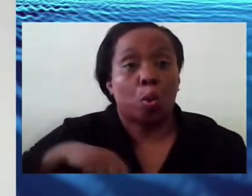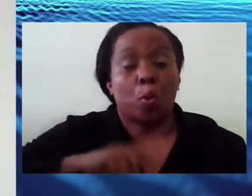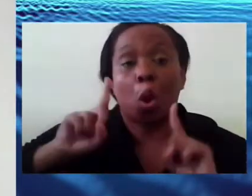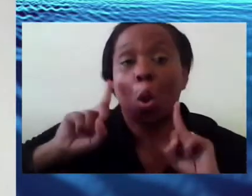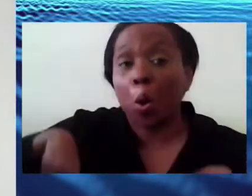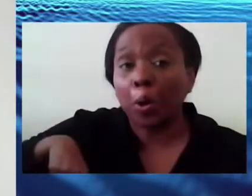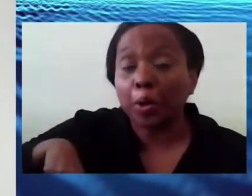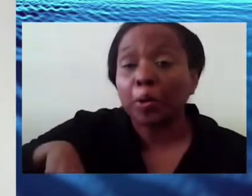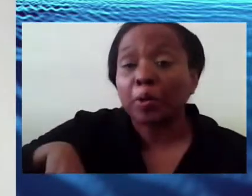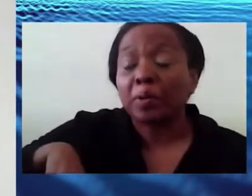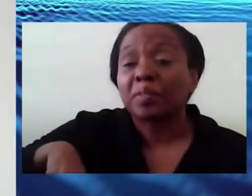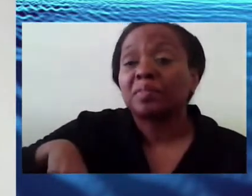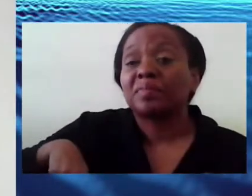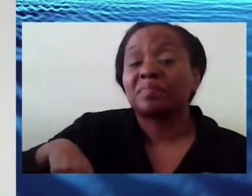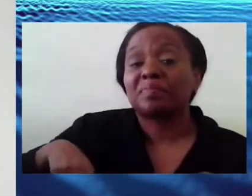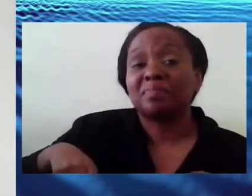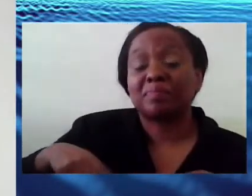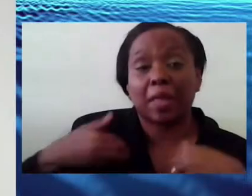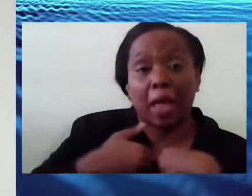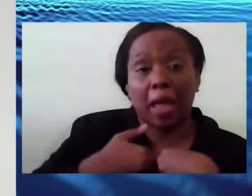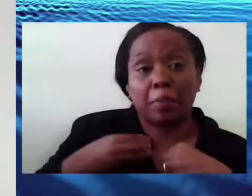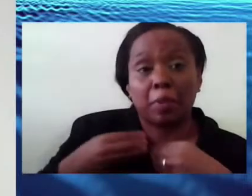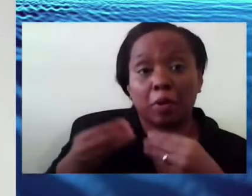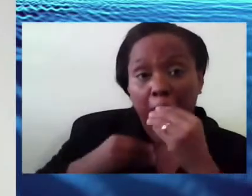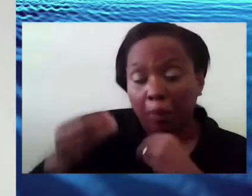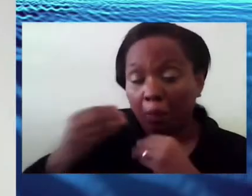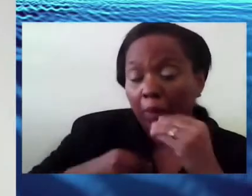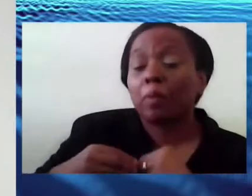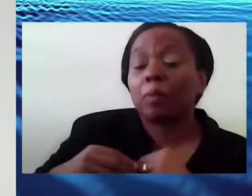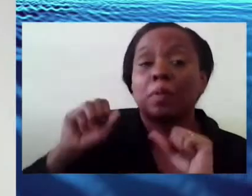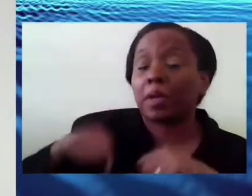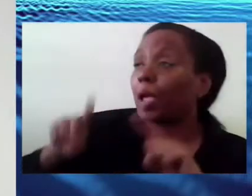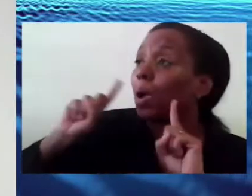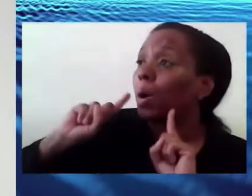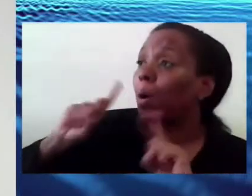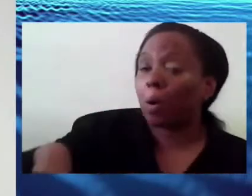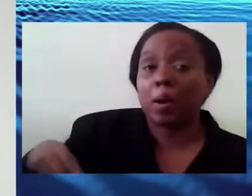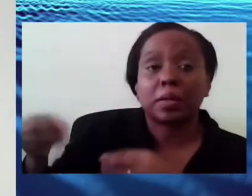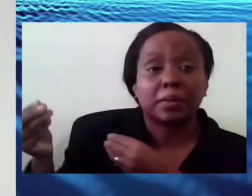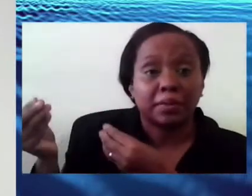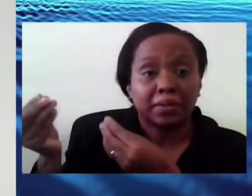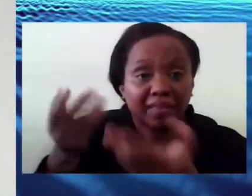many animals you have, so we can calculate how much we need to get to be able to supply